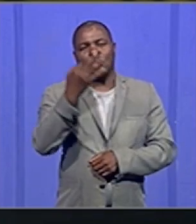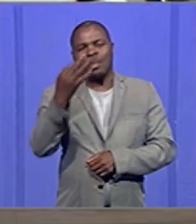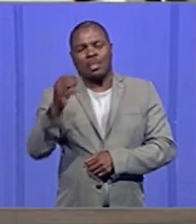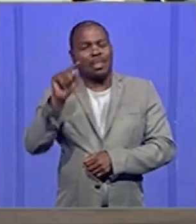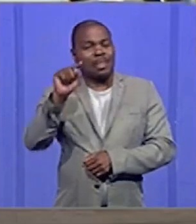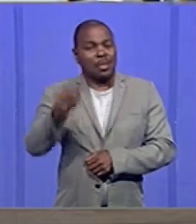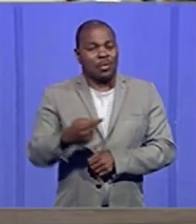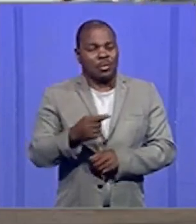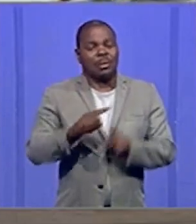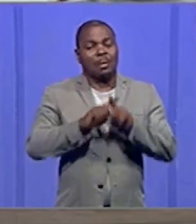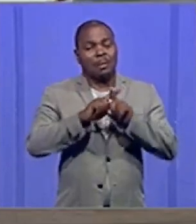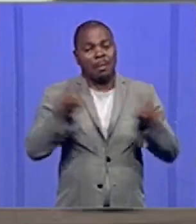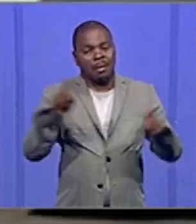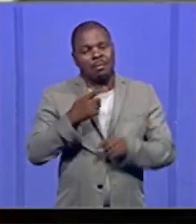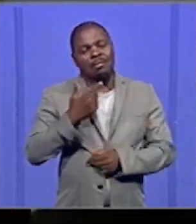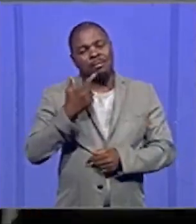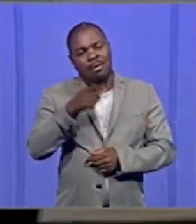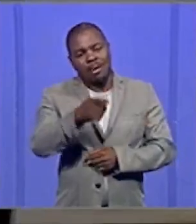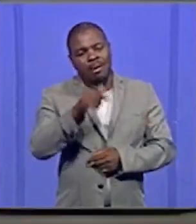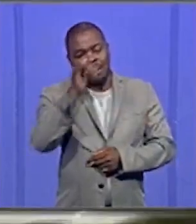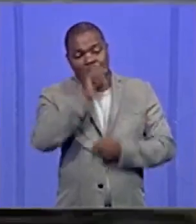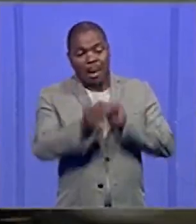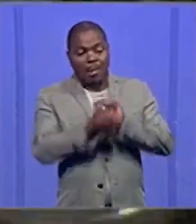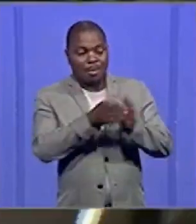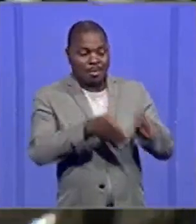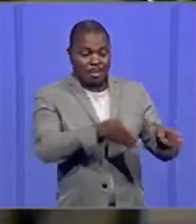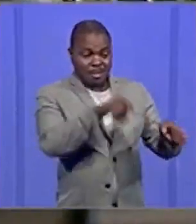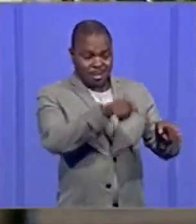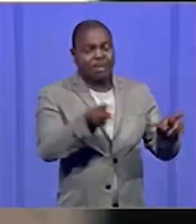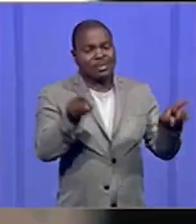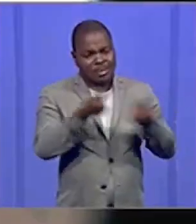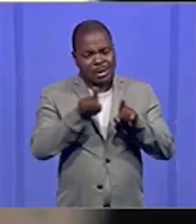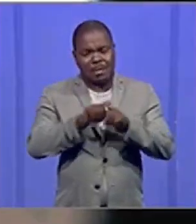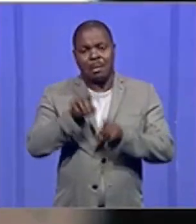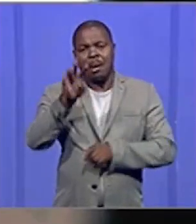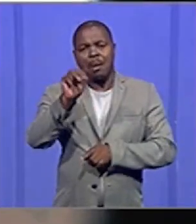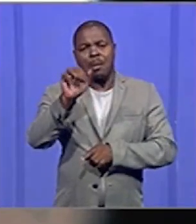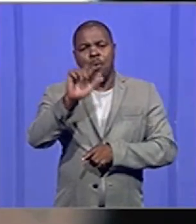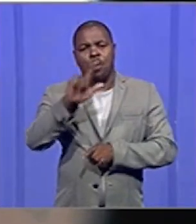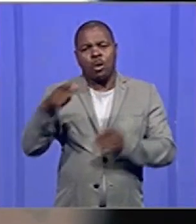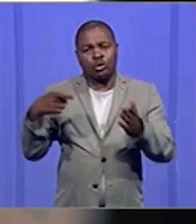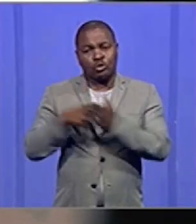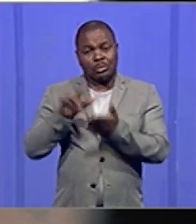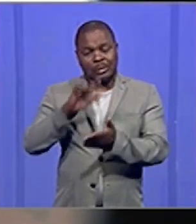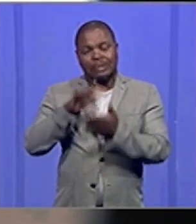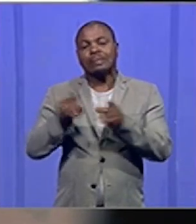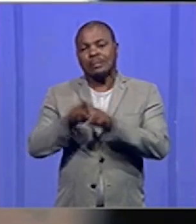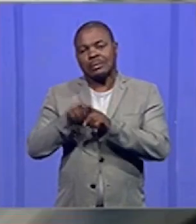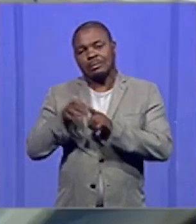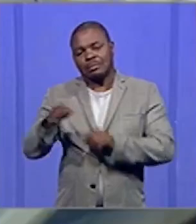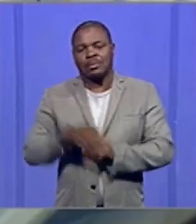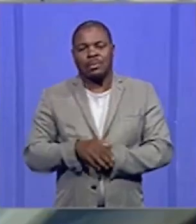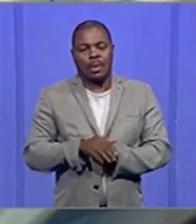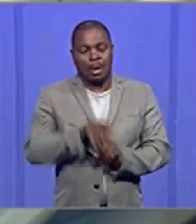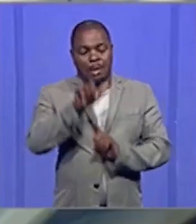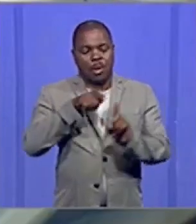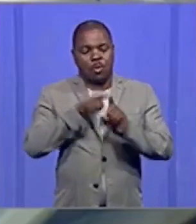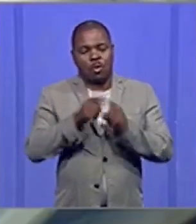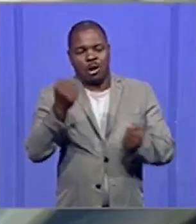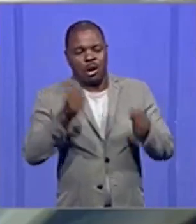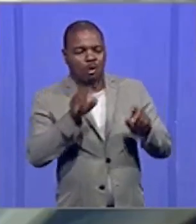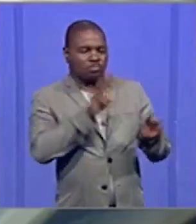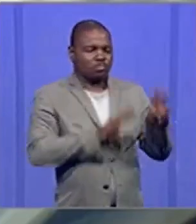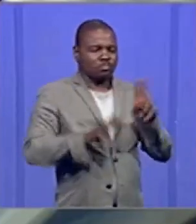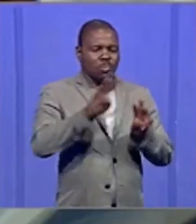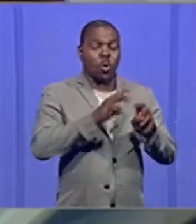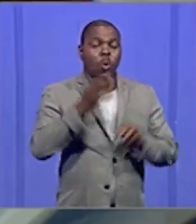le fa gone bosenyi jono bo dirwa kwa mebileng mafelo a borekelo lone a amega. Motlhokomedi yono wa dikoloi a re o